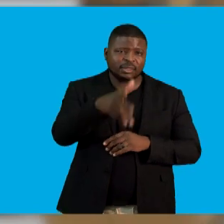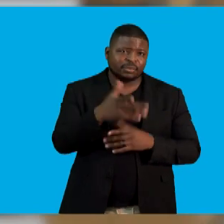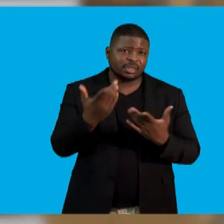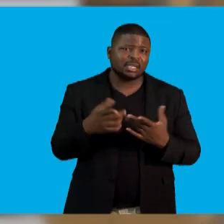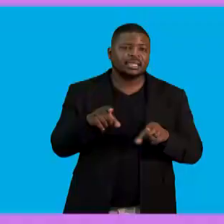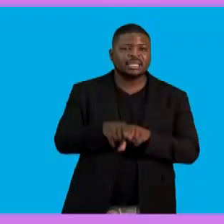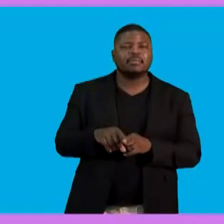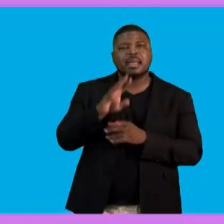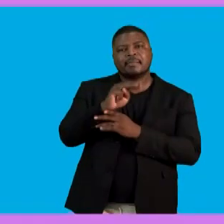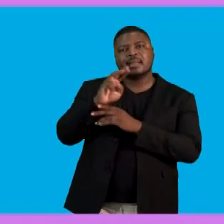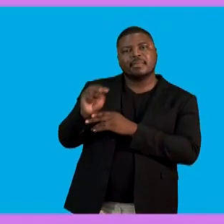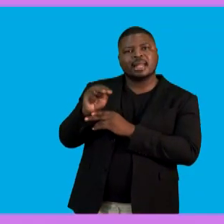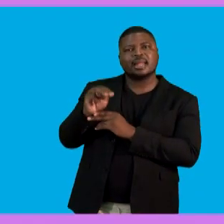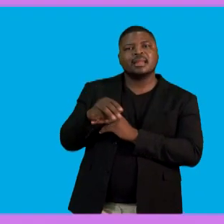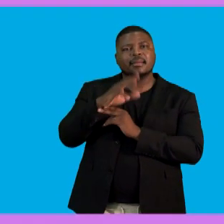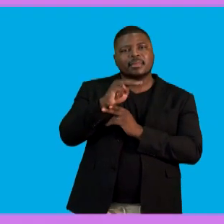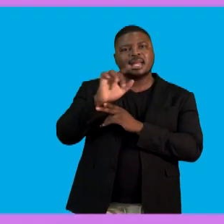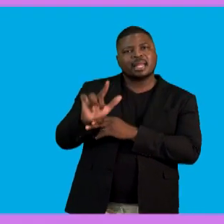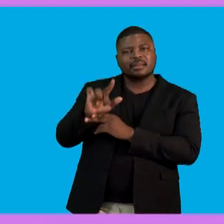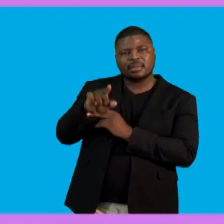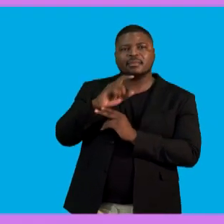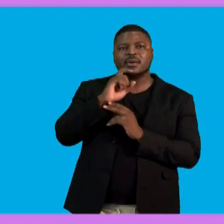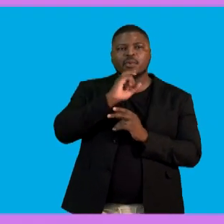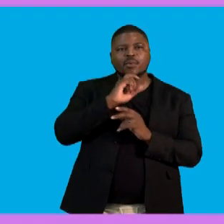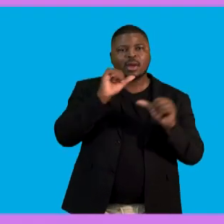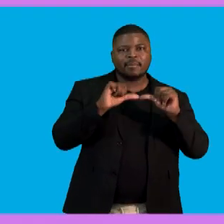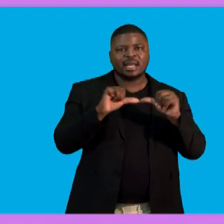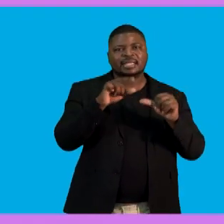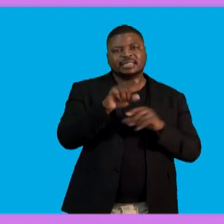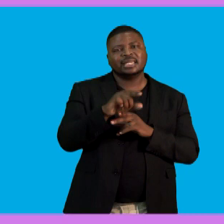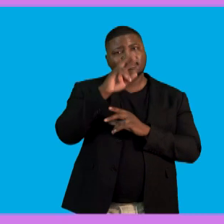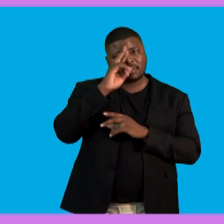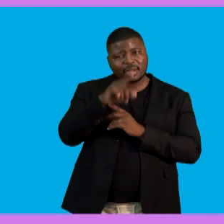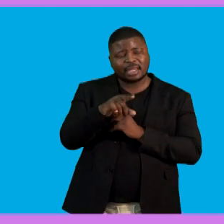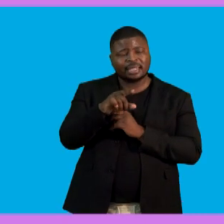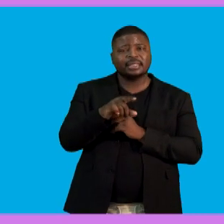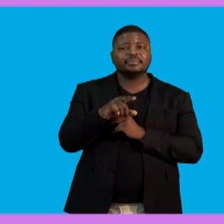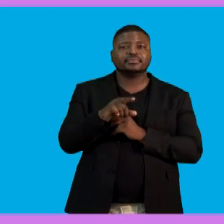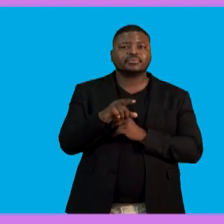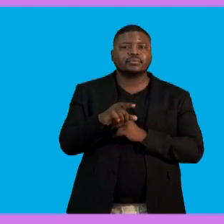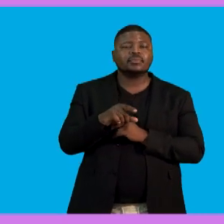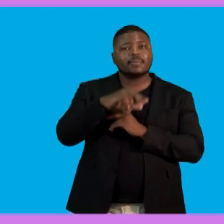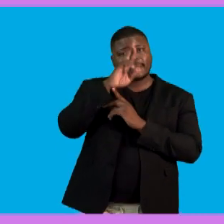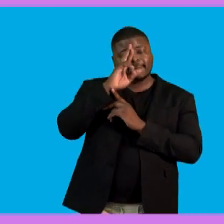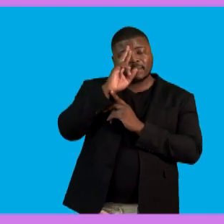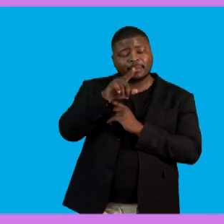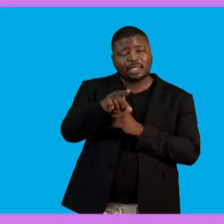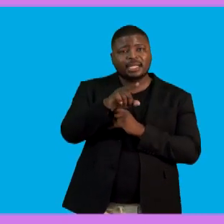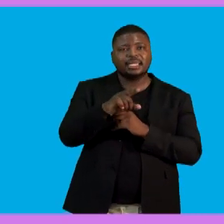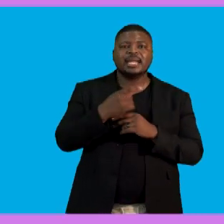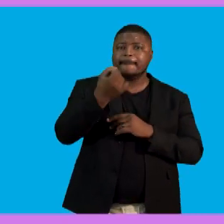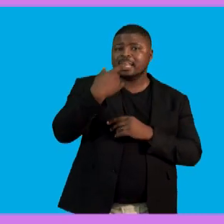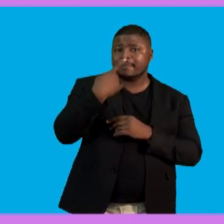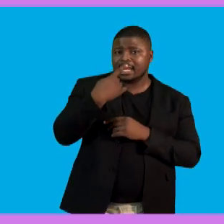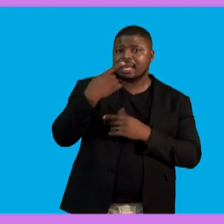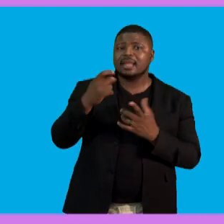with milligrams, whenever they're measuring pills are so small. So you'd find that the measurement of a pill, the weight of a pill would be in